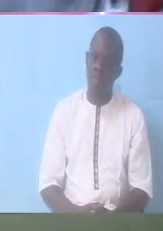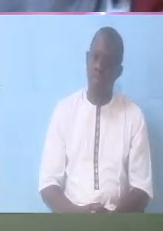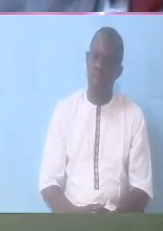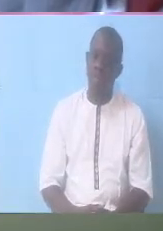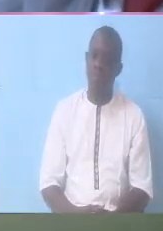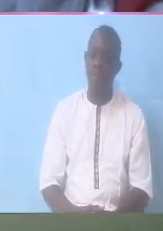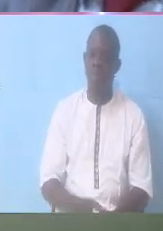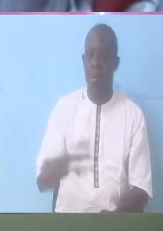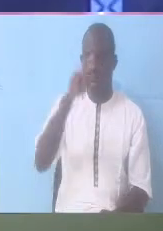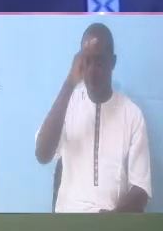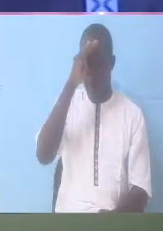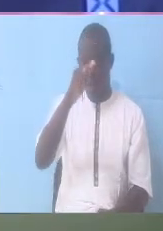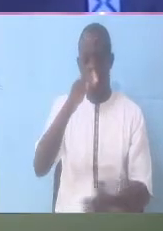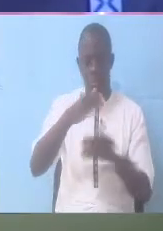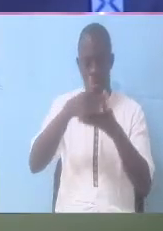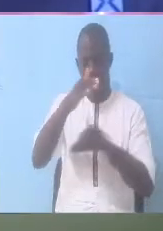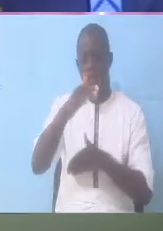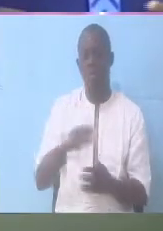Thank you very much.